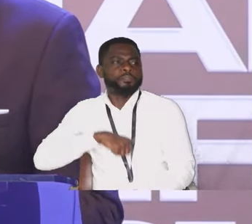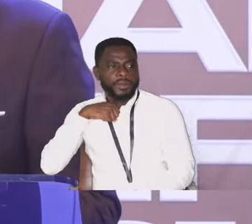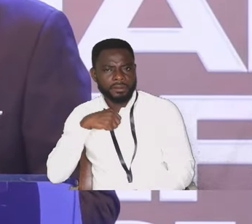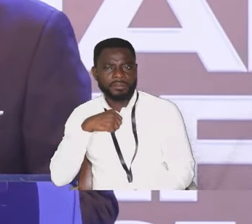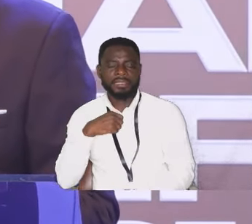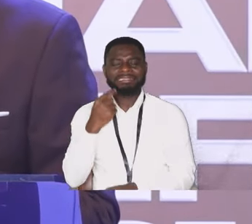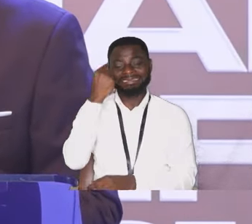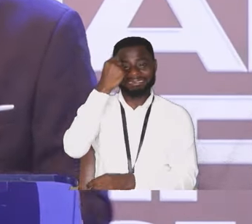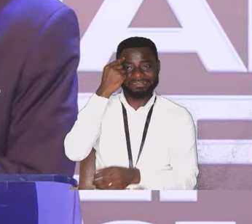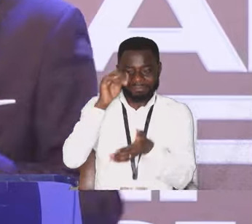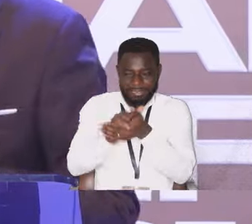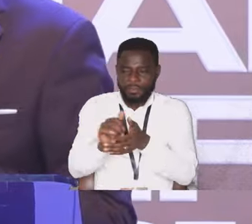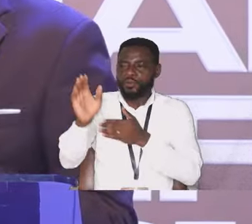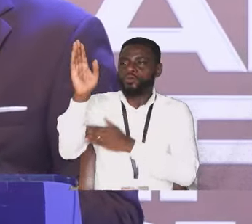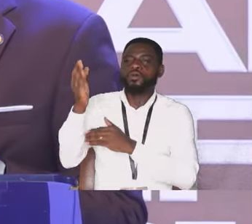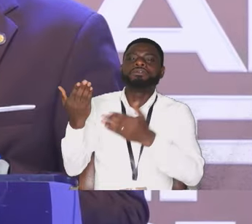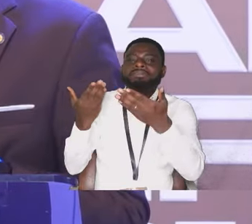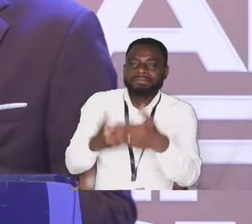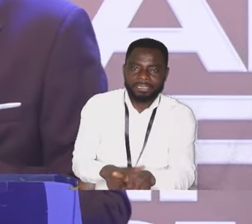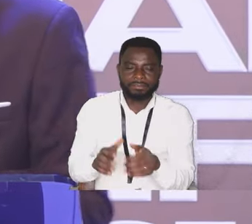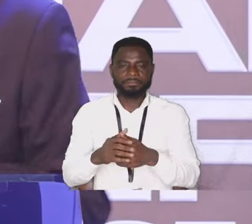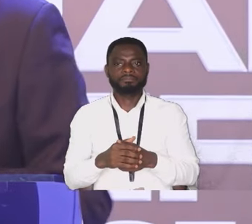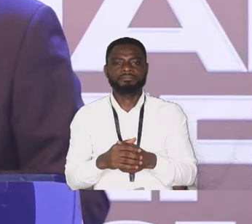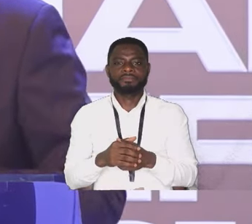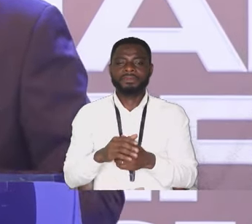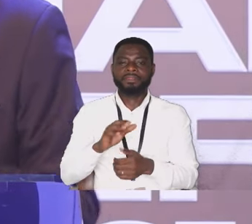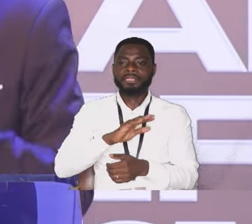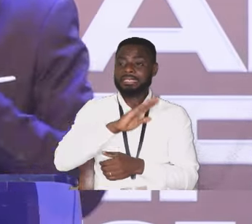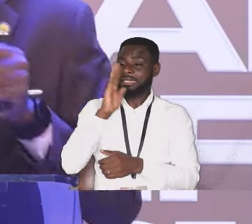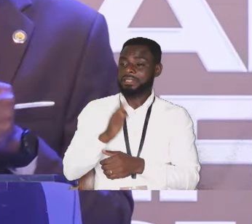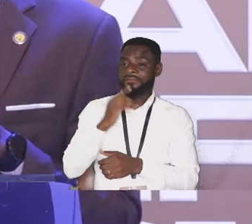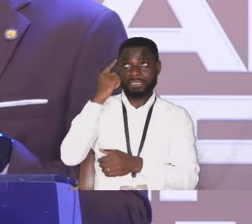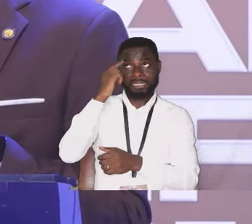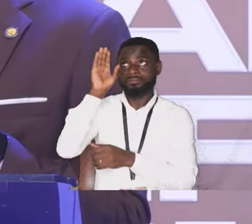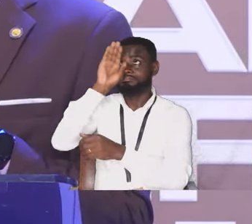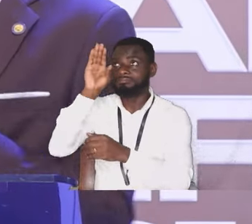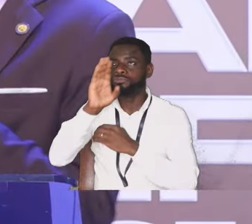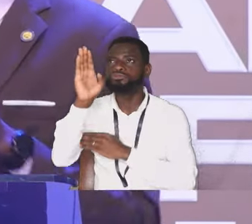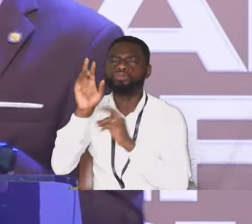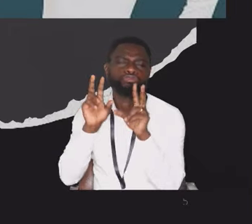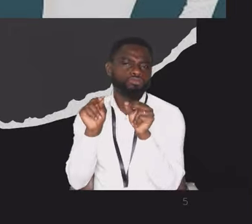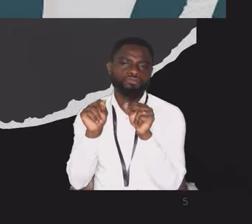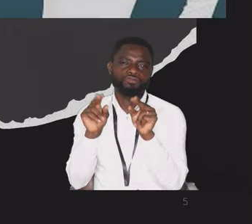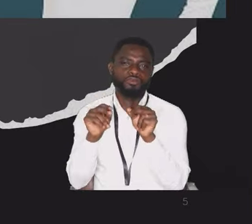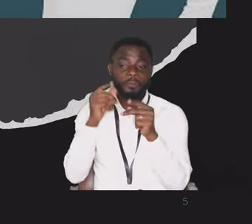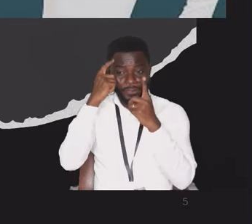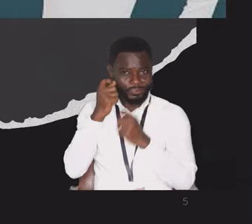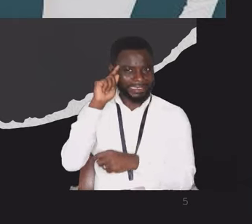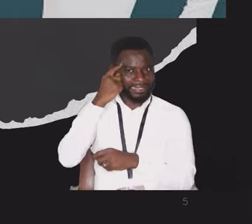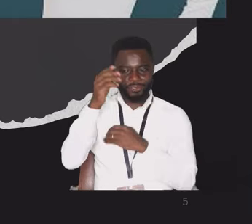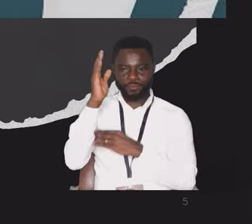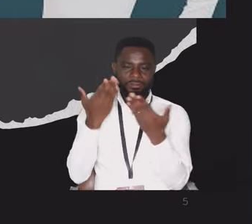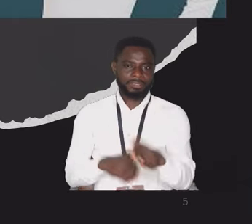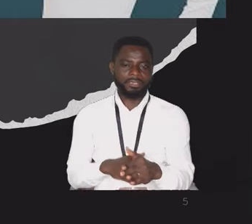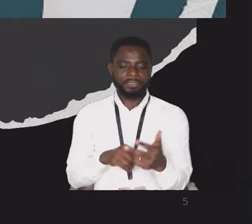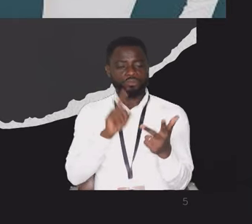to think that God is dead. They wouldn't think of looking for him at all. So this one also